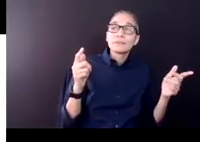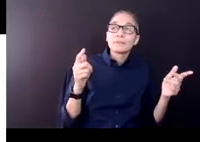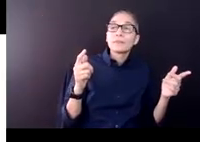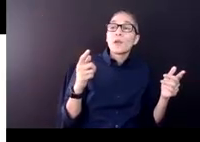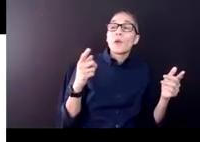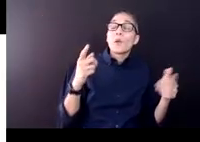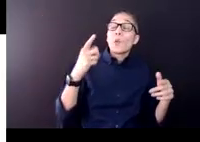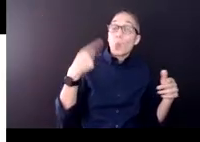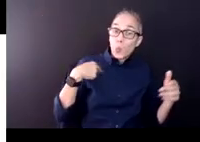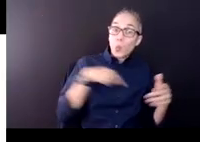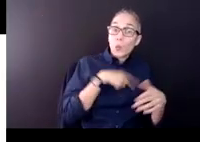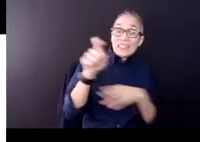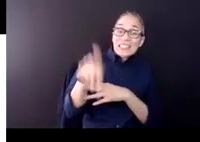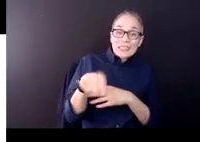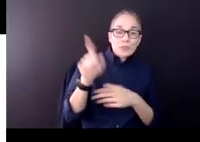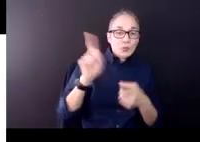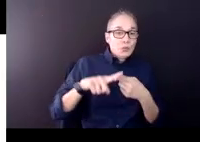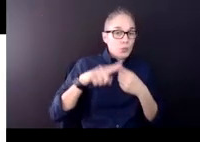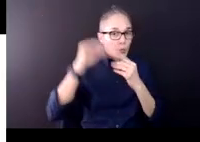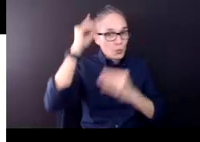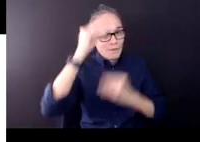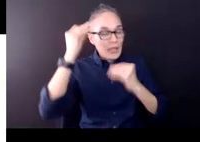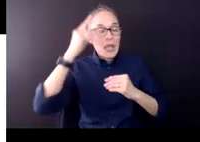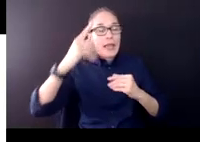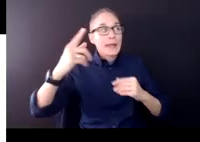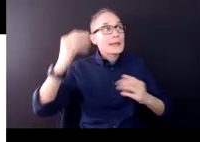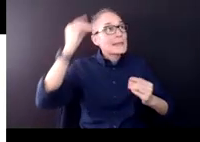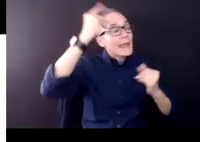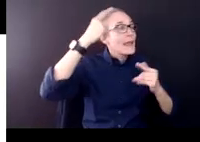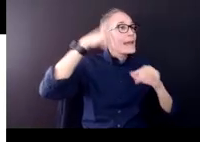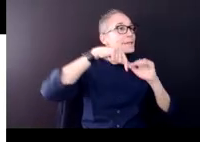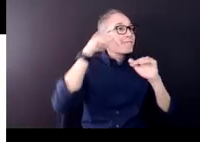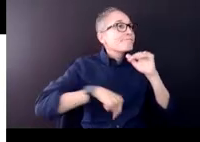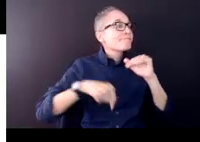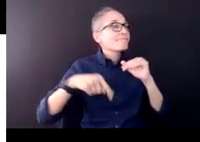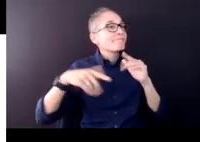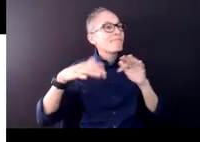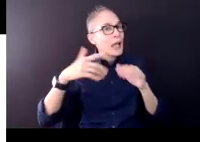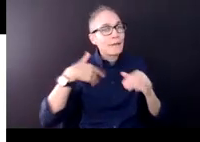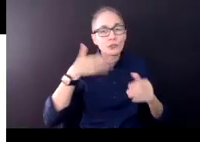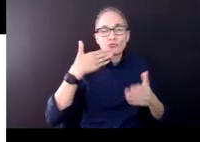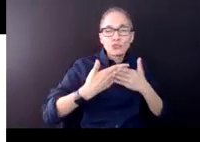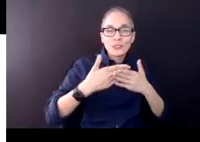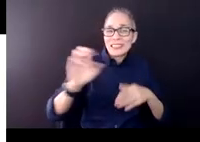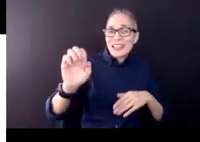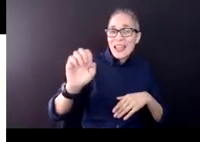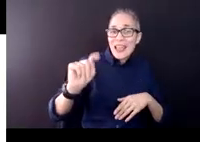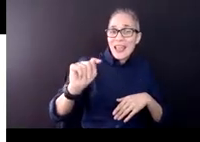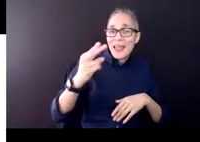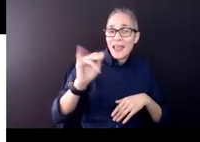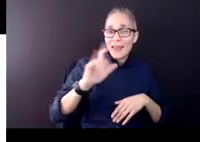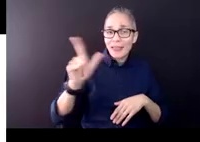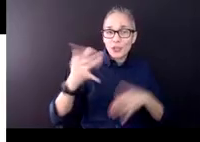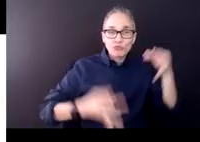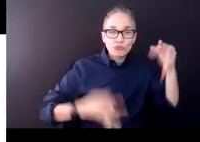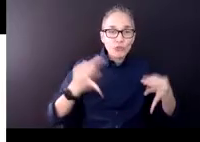be needed is reflection and critical thinking and discernment, right? And ethical judgment. And again, we have a